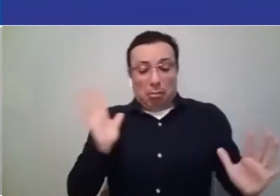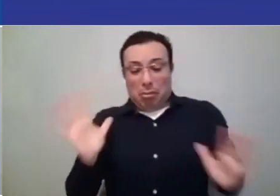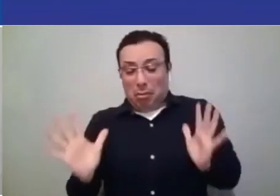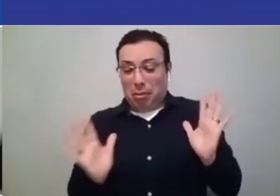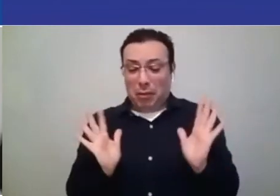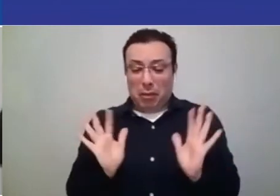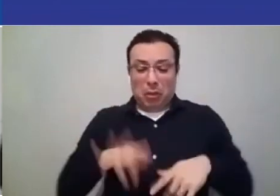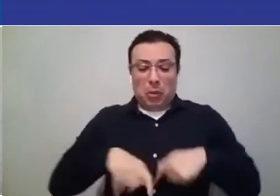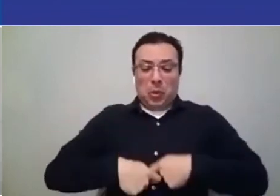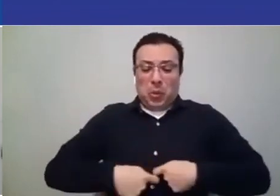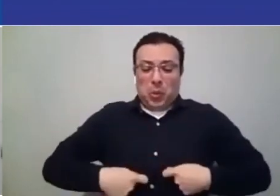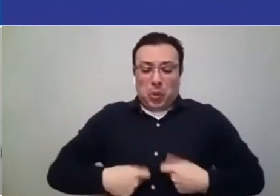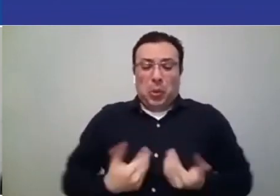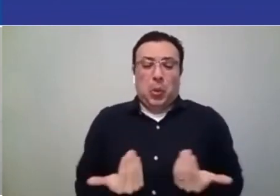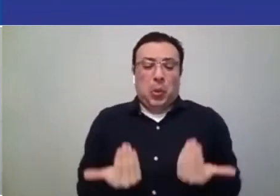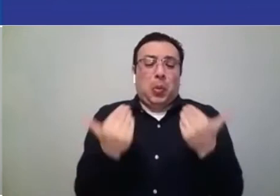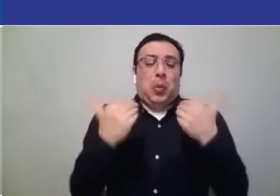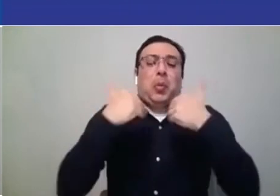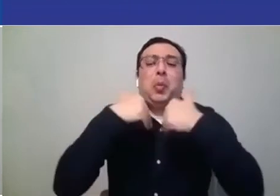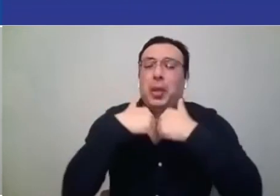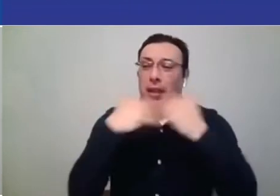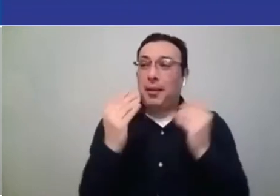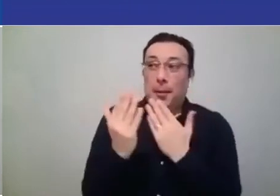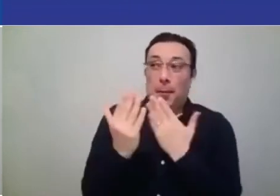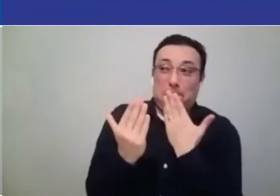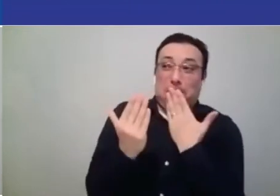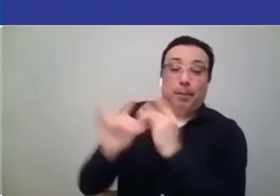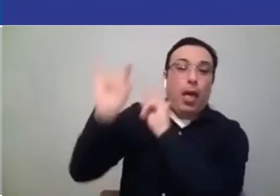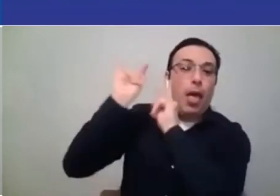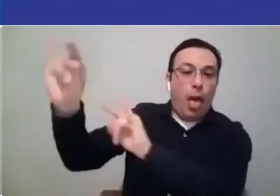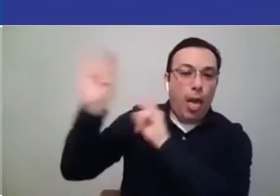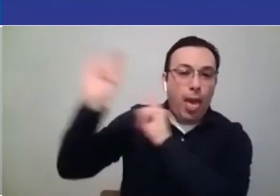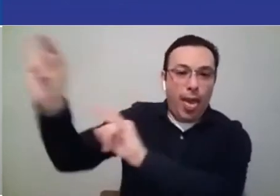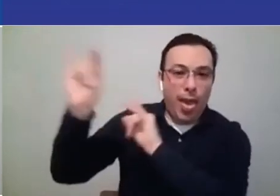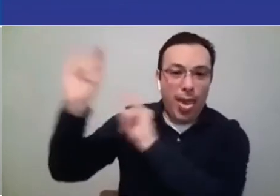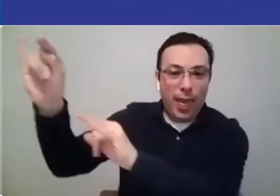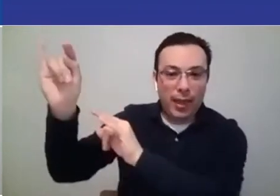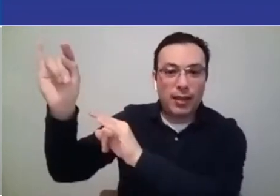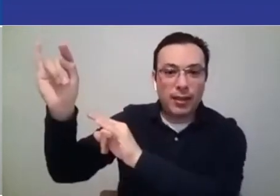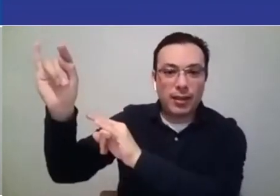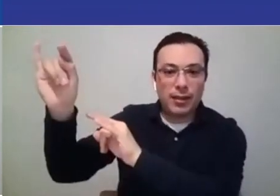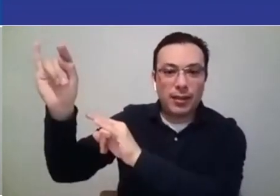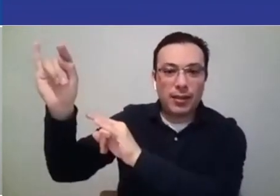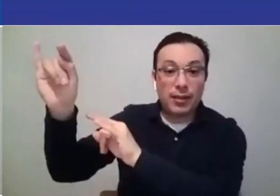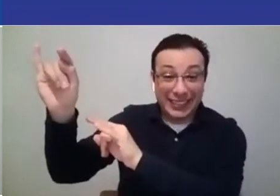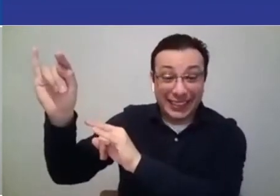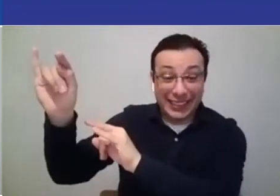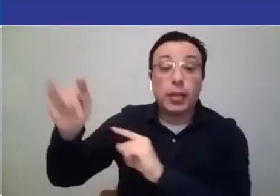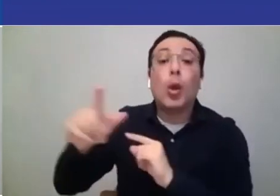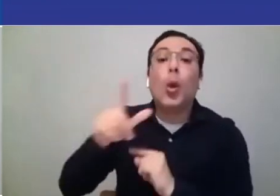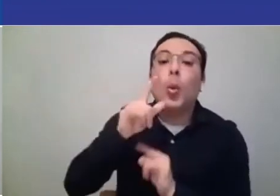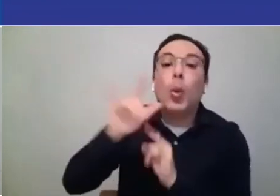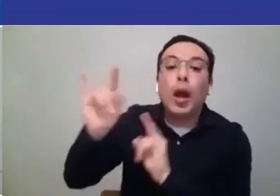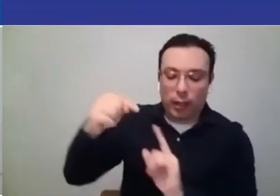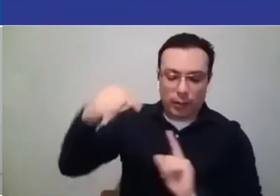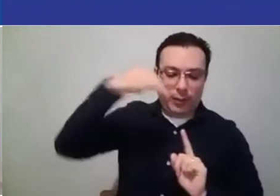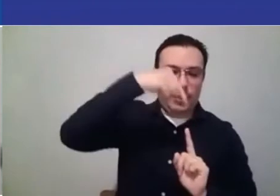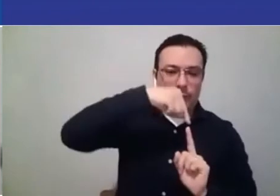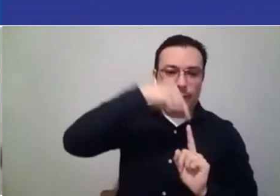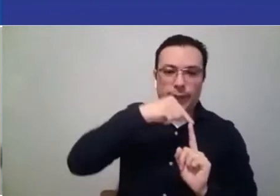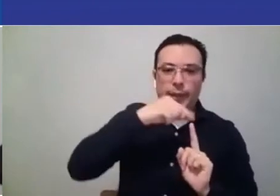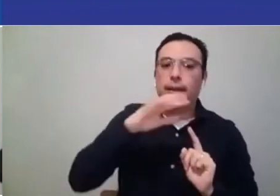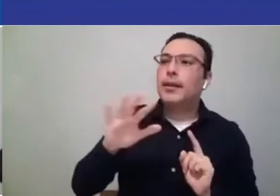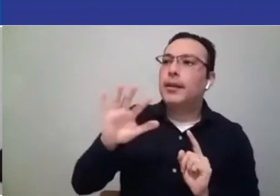their bustles and their décolletage, etc. But at the same time, putting